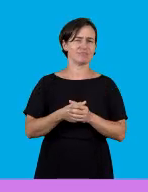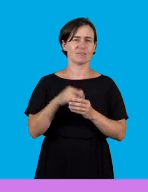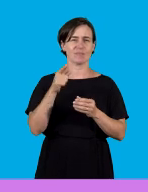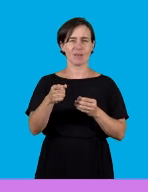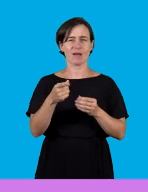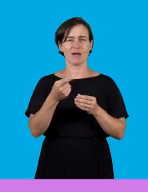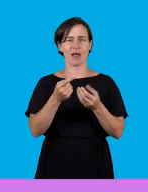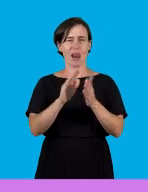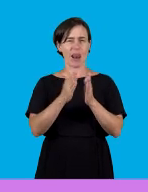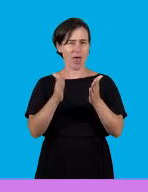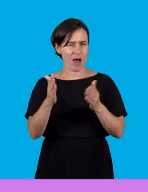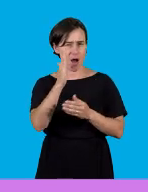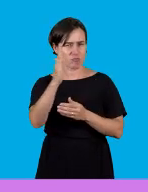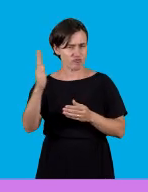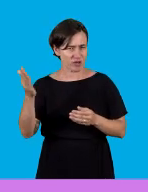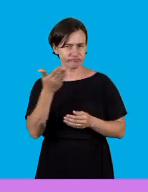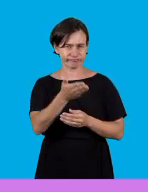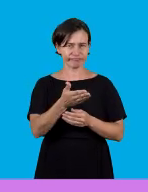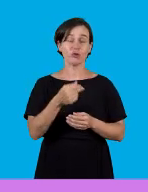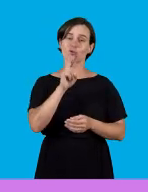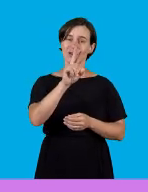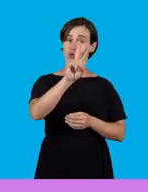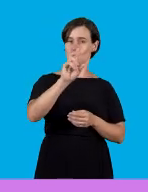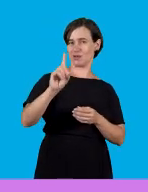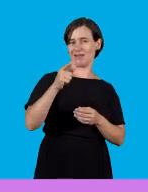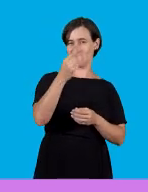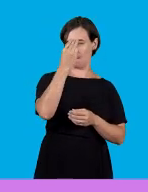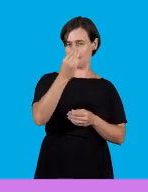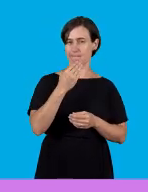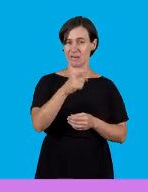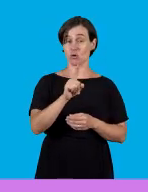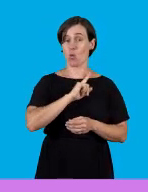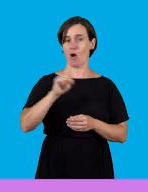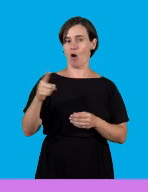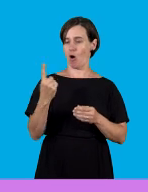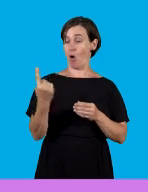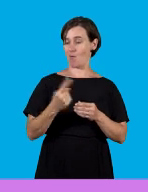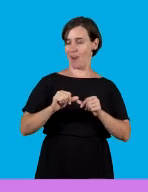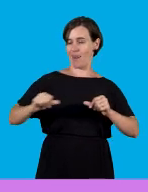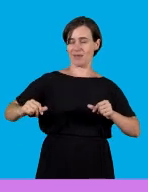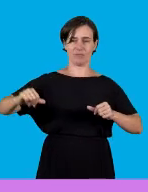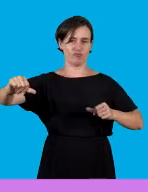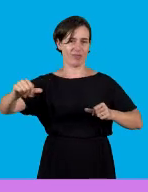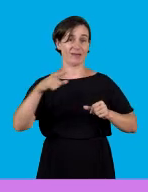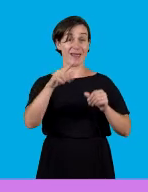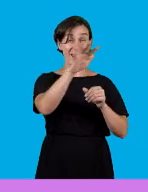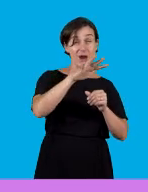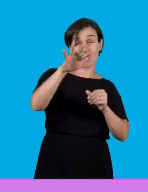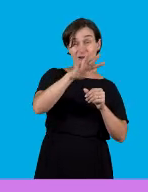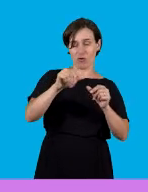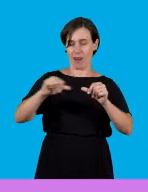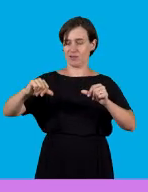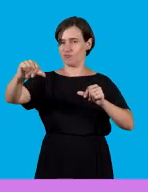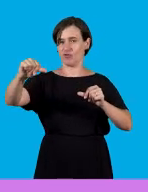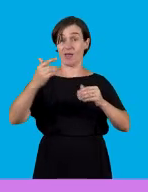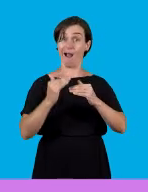a two-dimensional figure, as you can see there. We can only see the lengths and the widths of those areas that are there, or those buildings